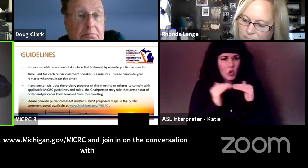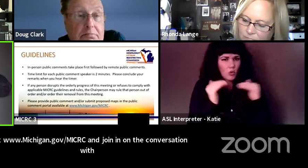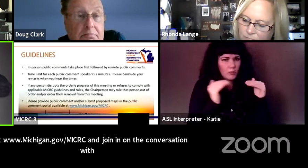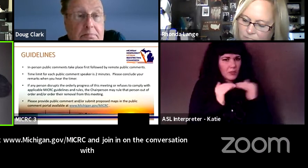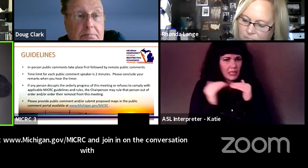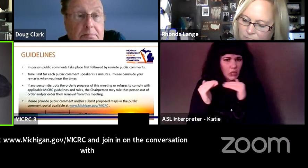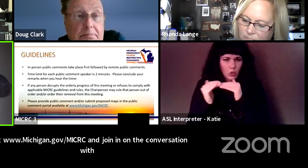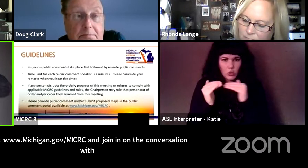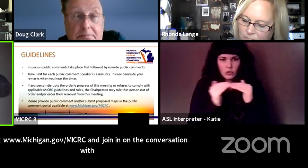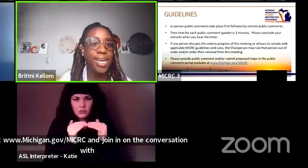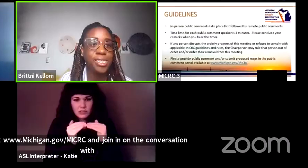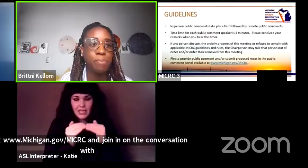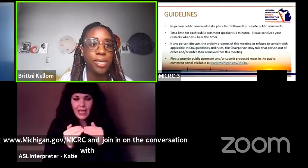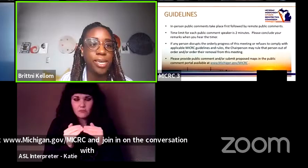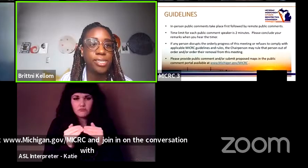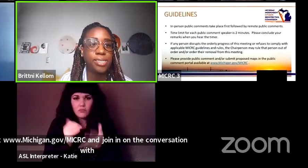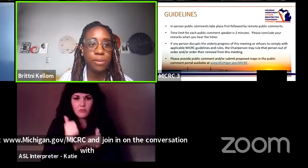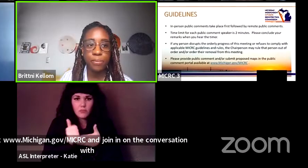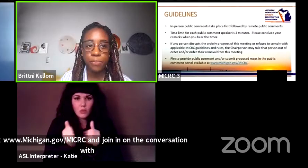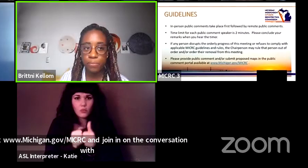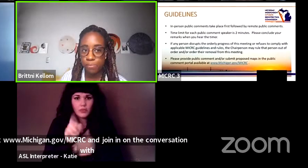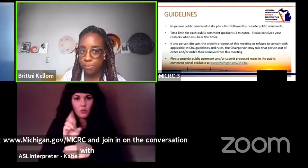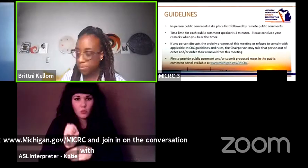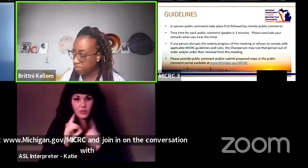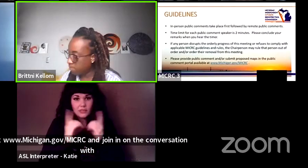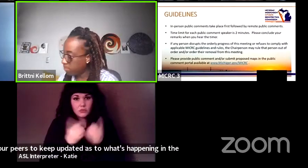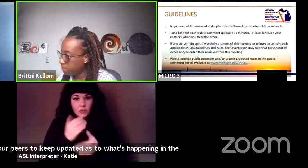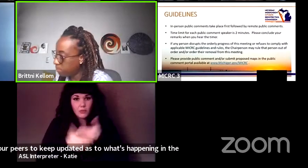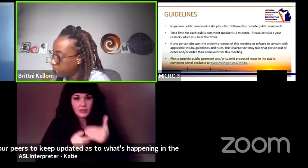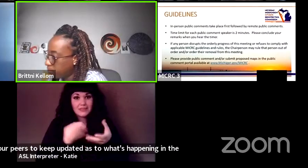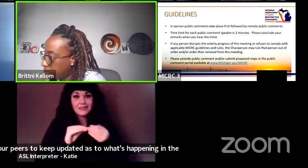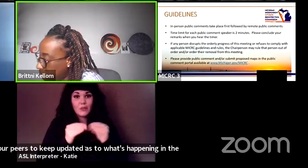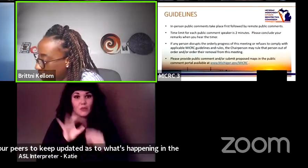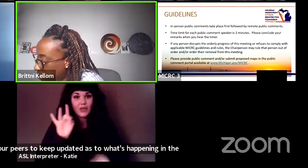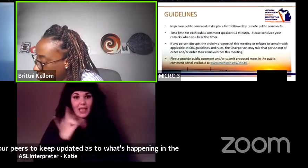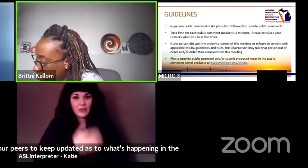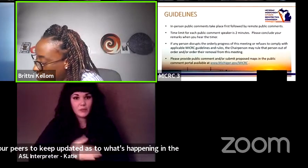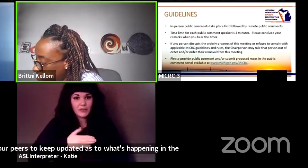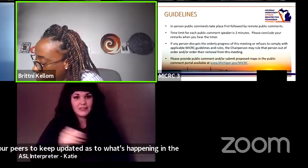So thank you. 8, please.